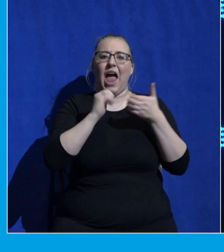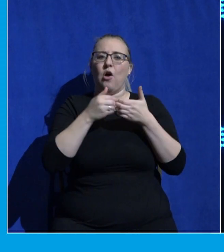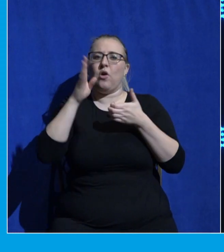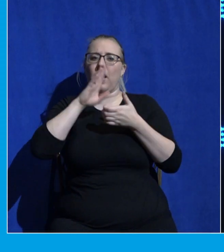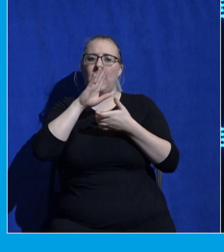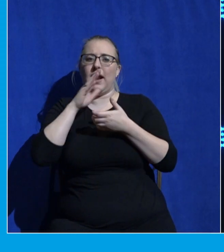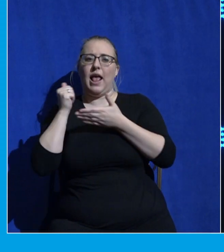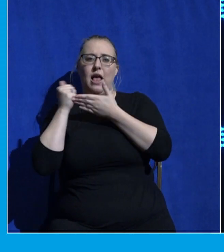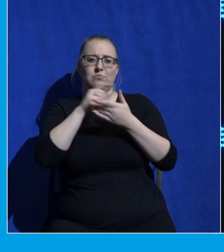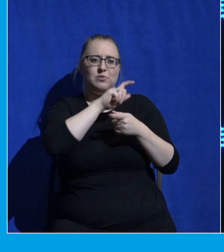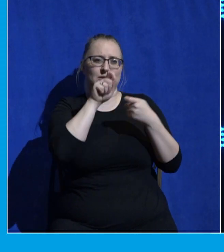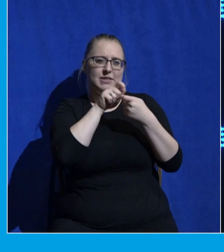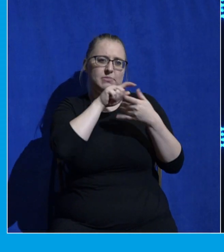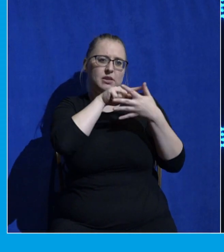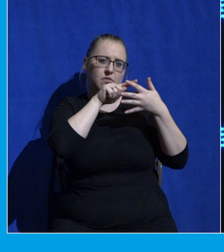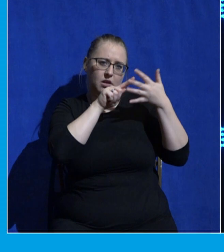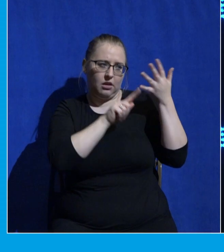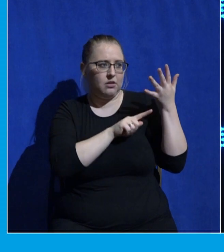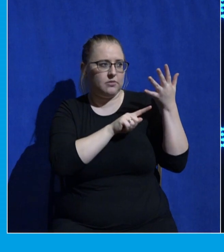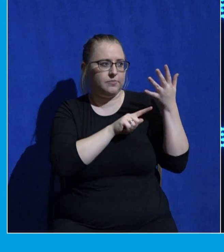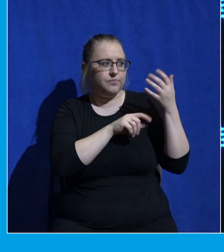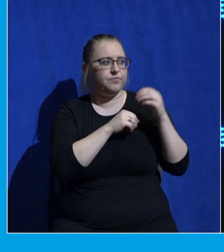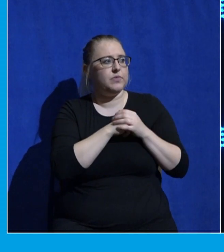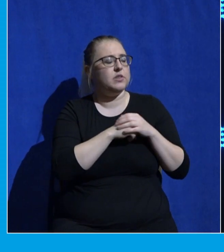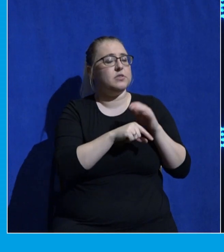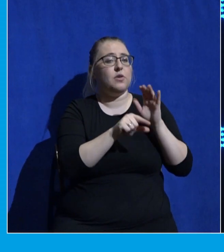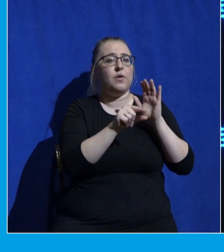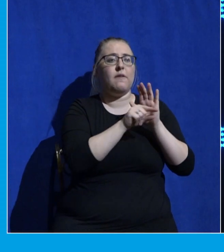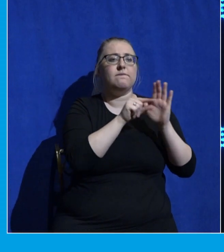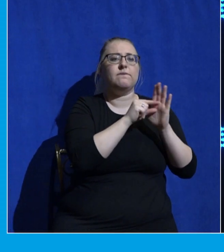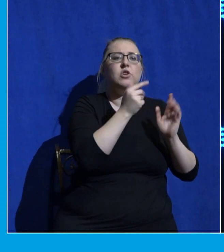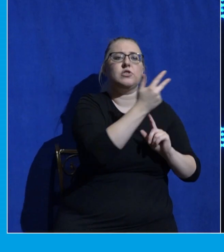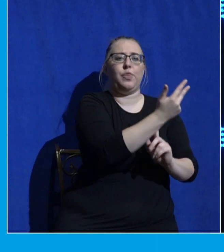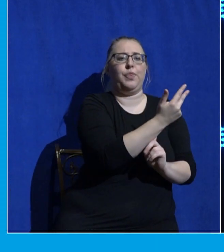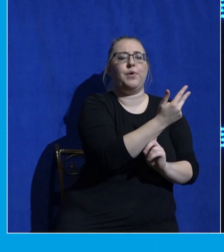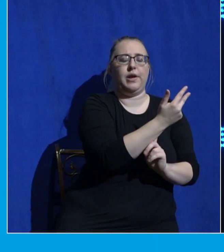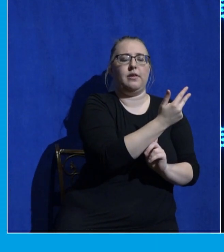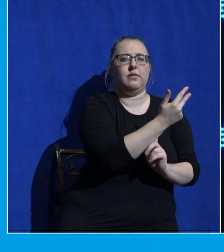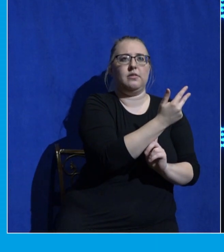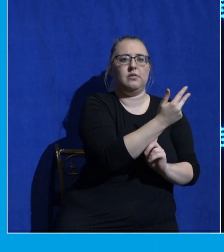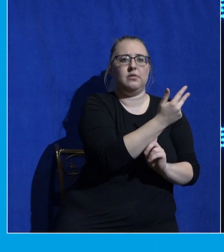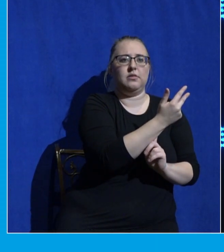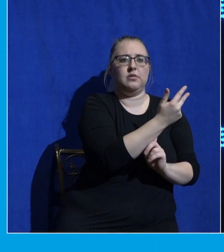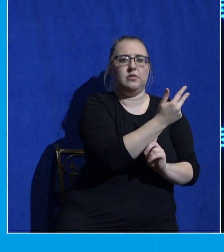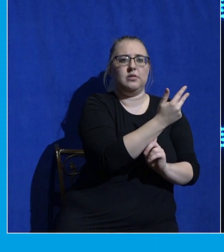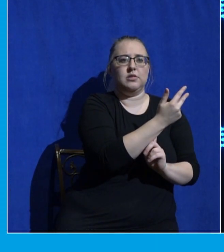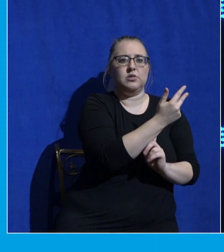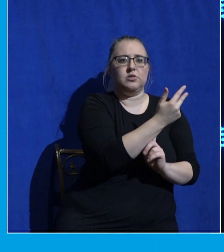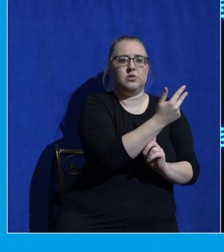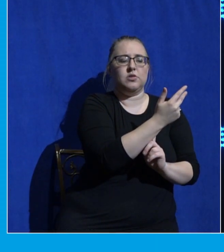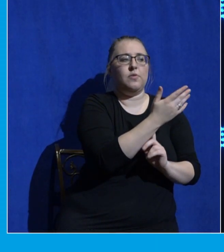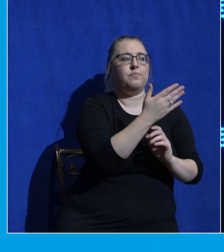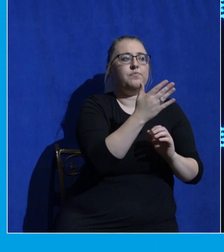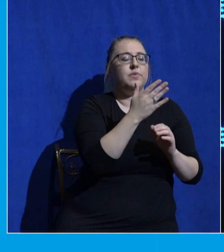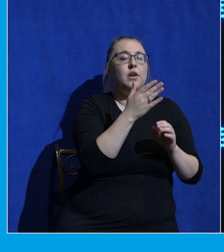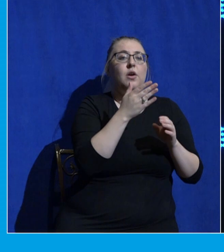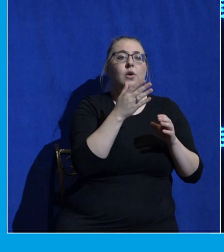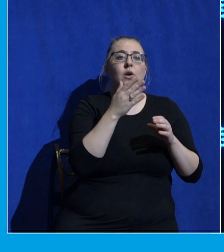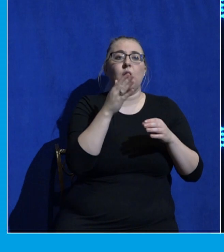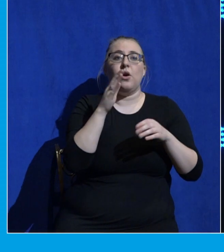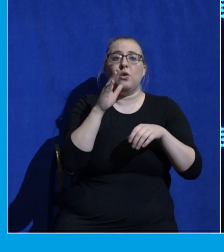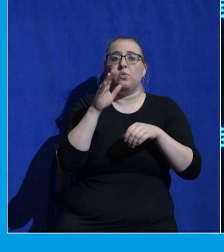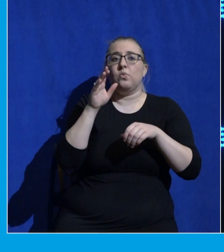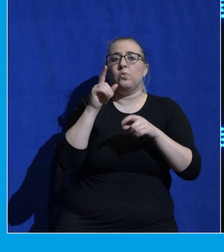explain. Look at verse 3. Verse 3, let me give you background to that verse. On the hills to Jerusalem, the paths were